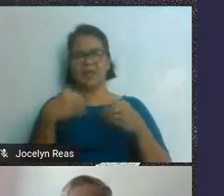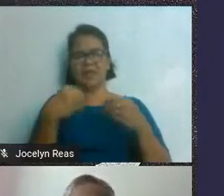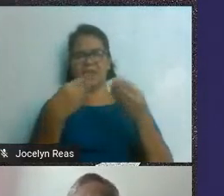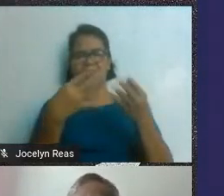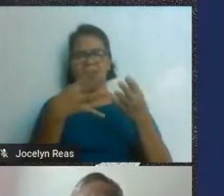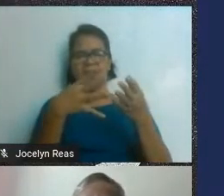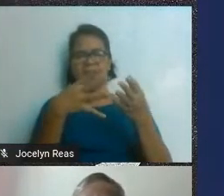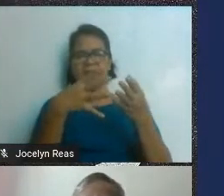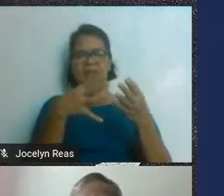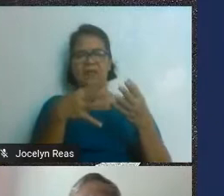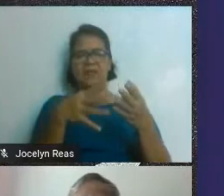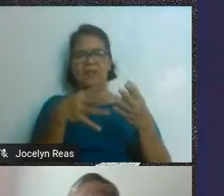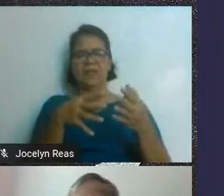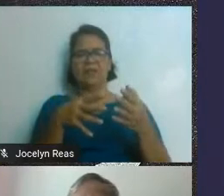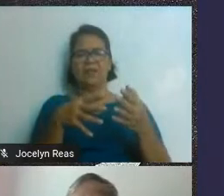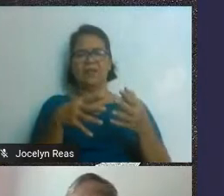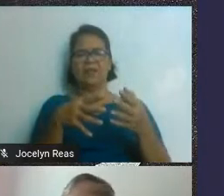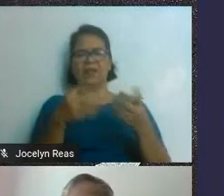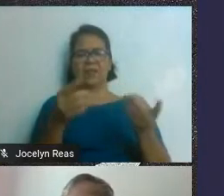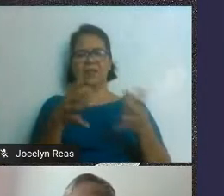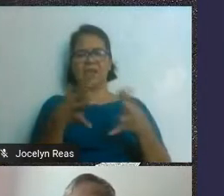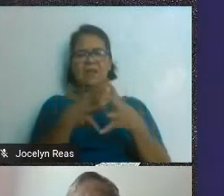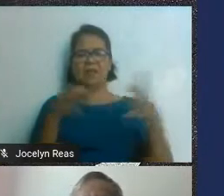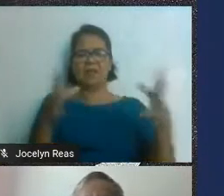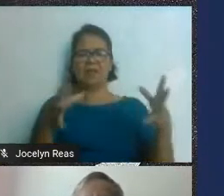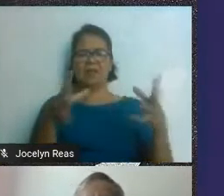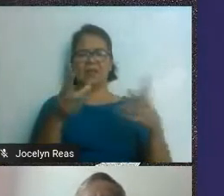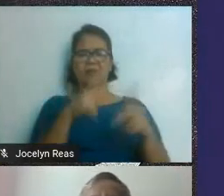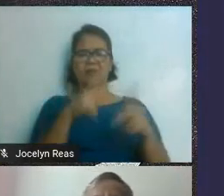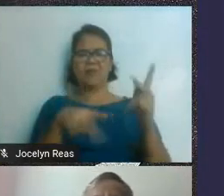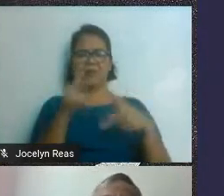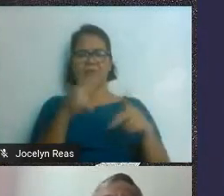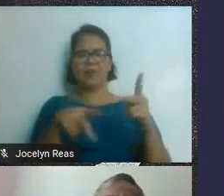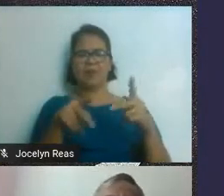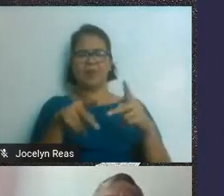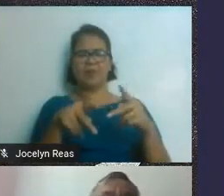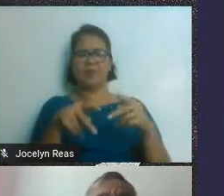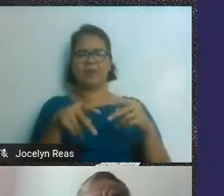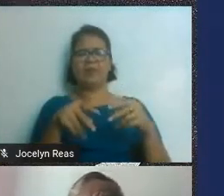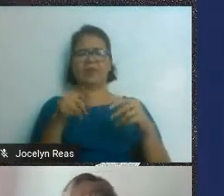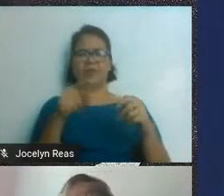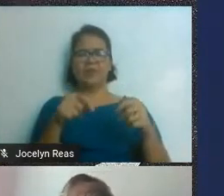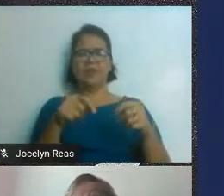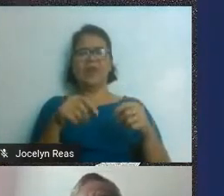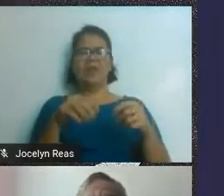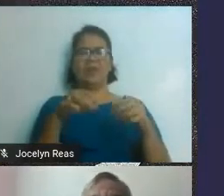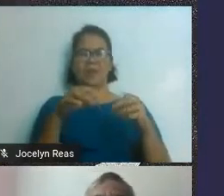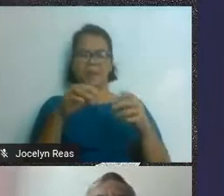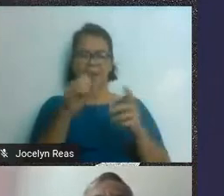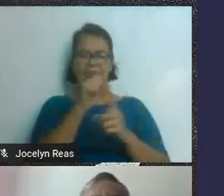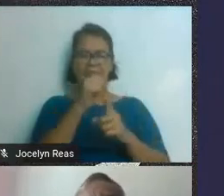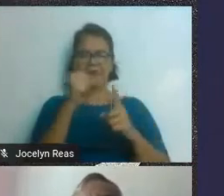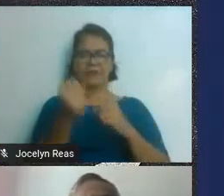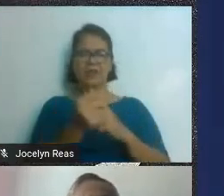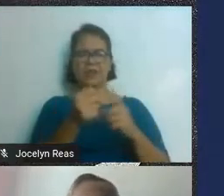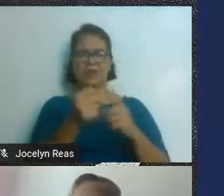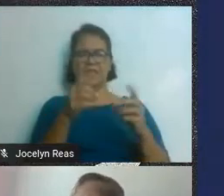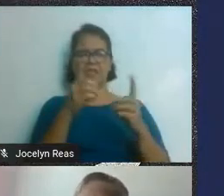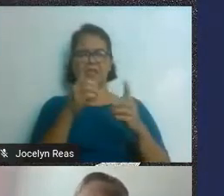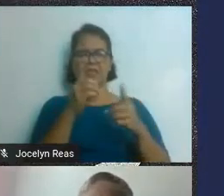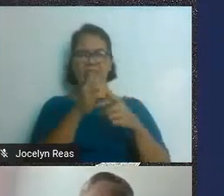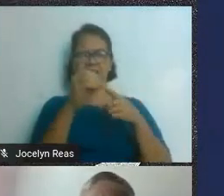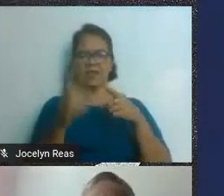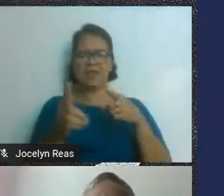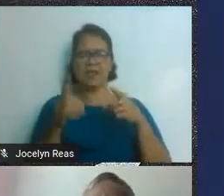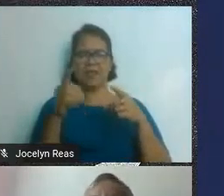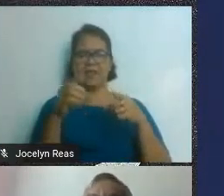batch ang pagpatest para masigurong mayroon talagang social distancing. High-risk areas, yung mga may mga